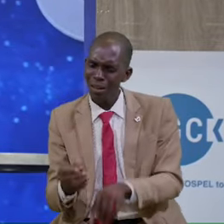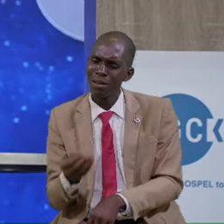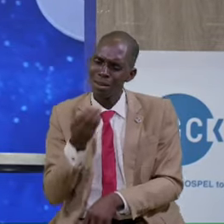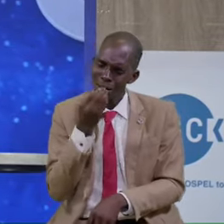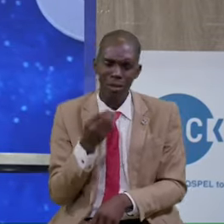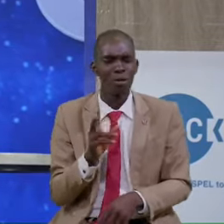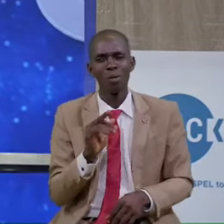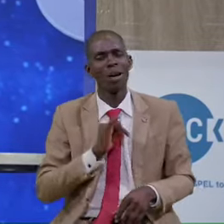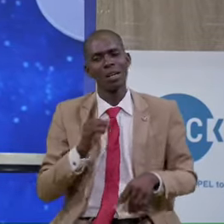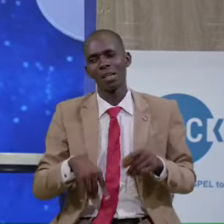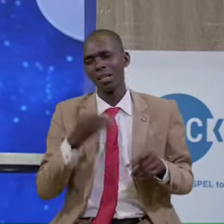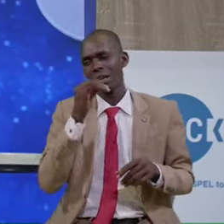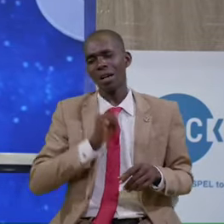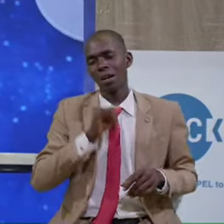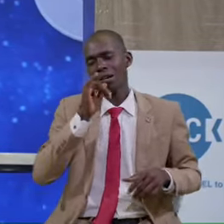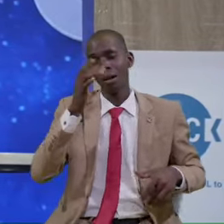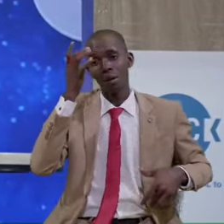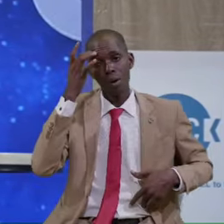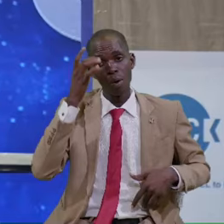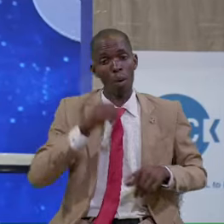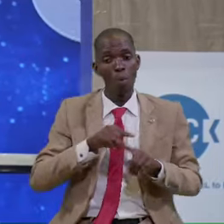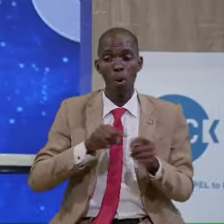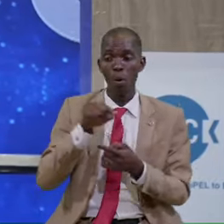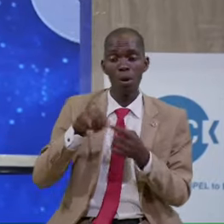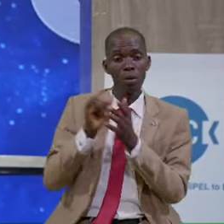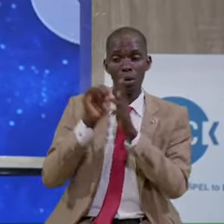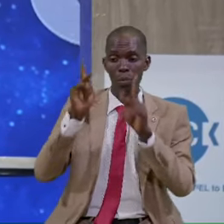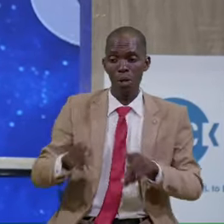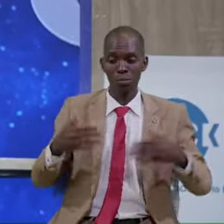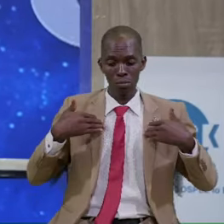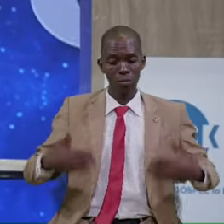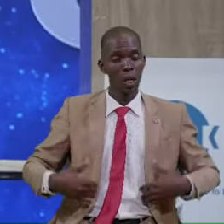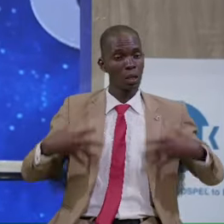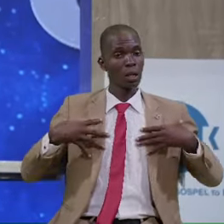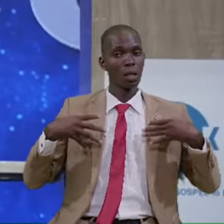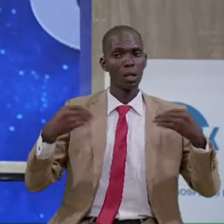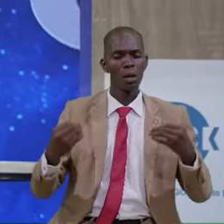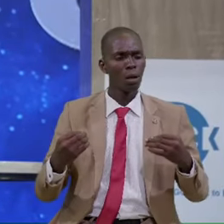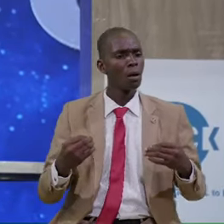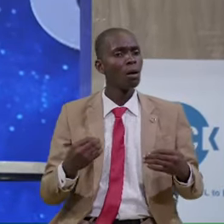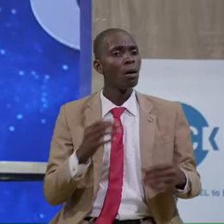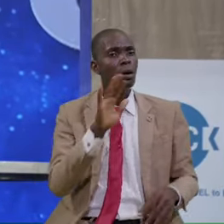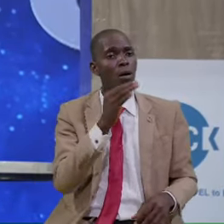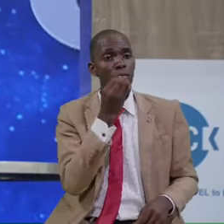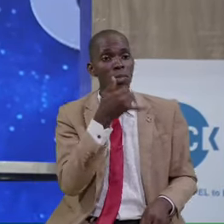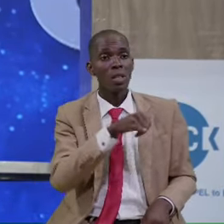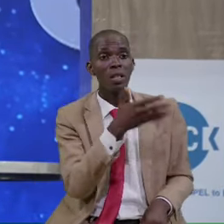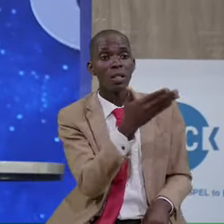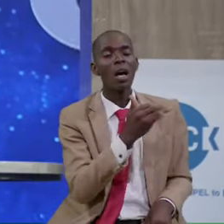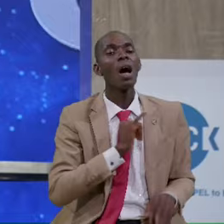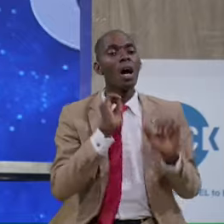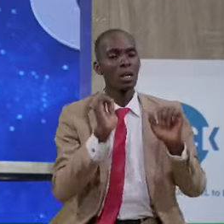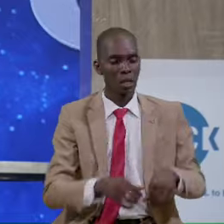sick but when he feels well you say is that food still there I can eat